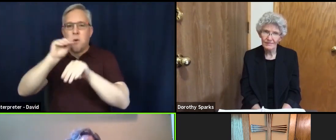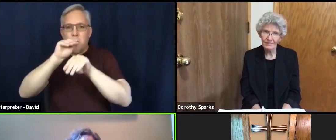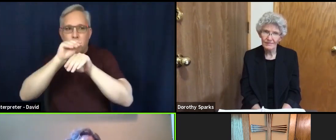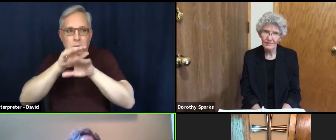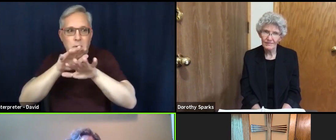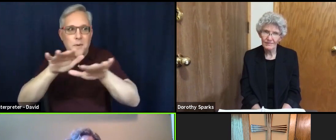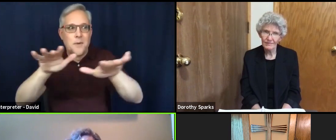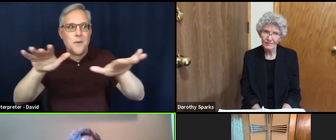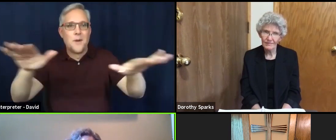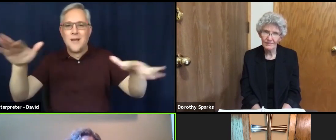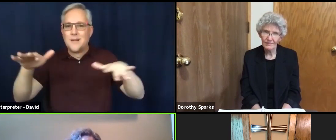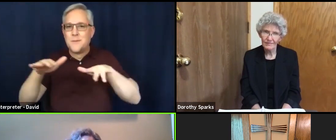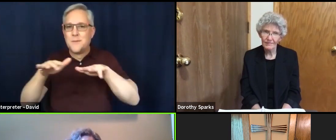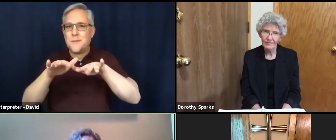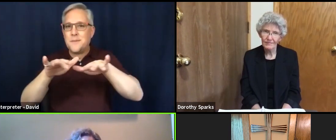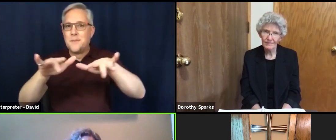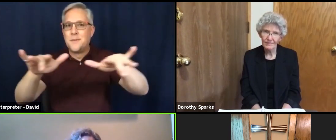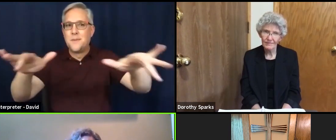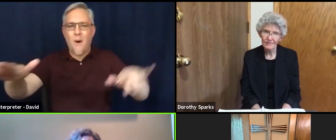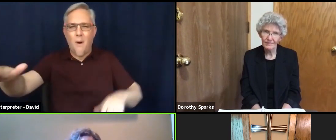world.